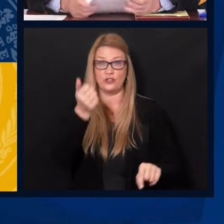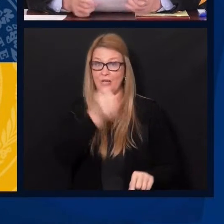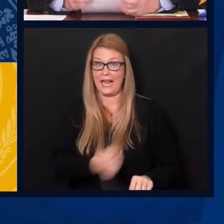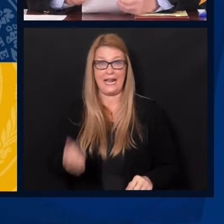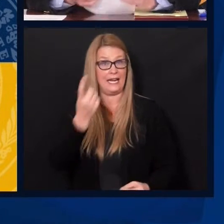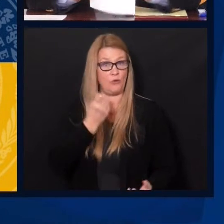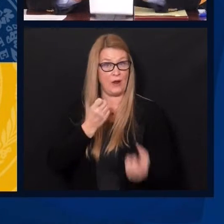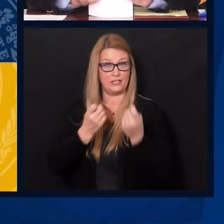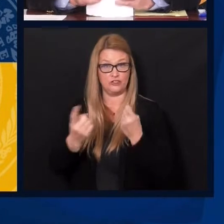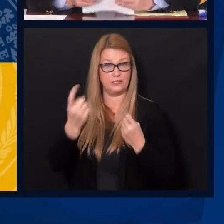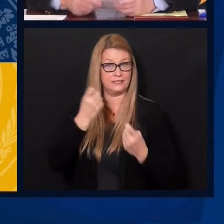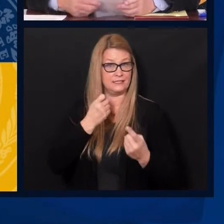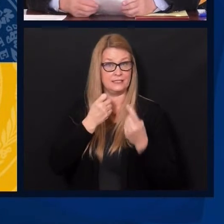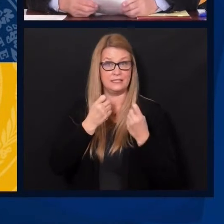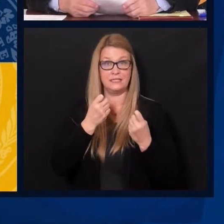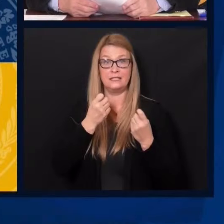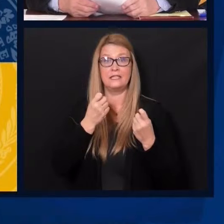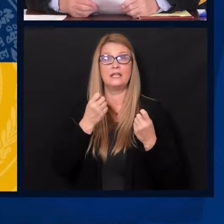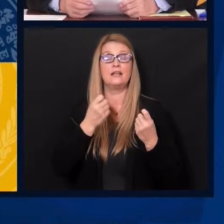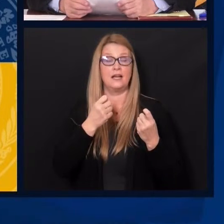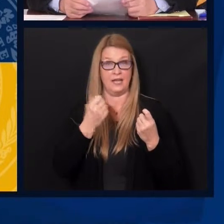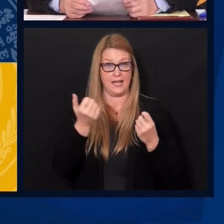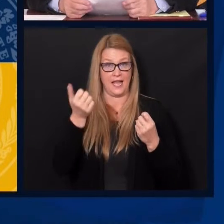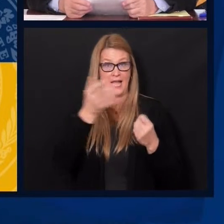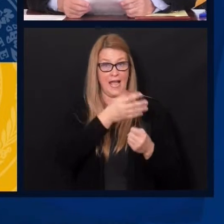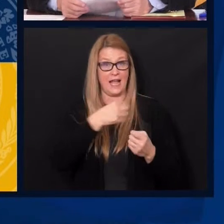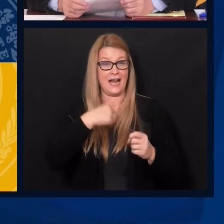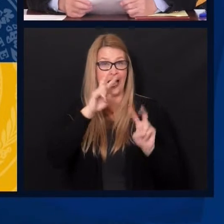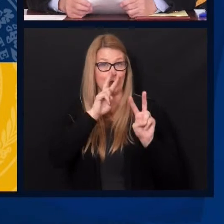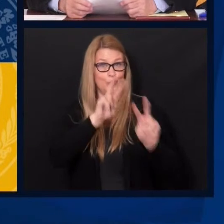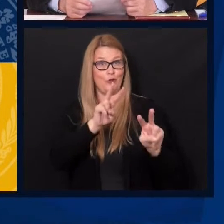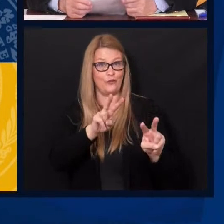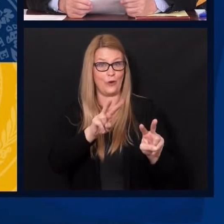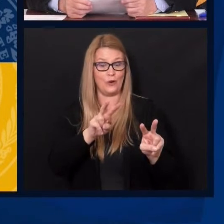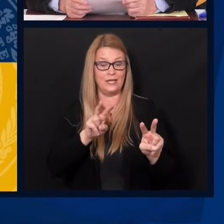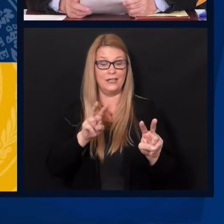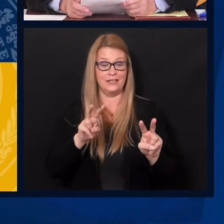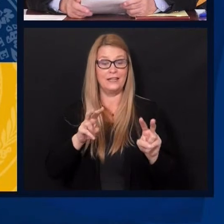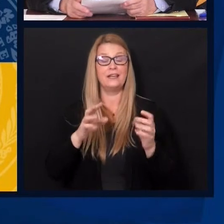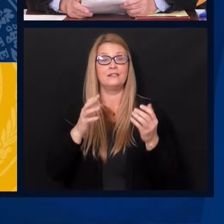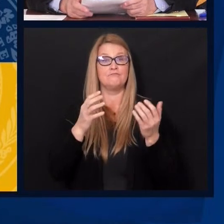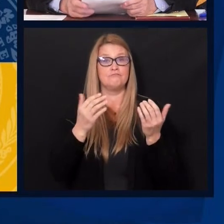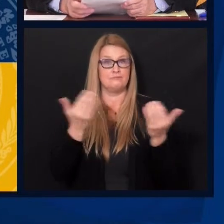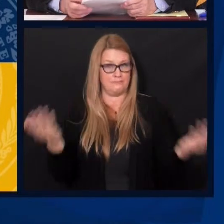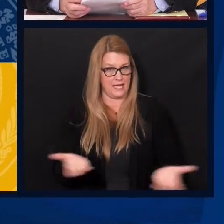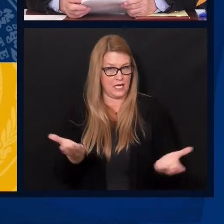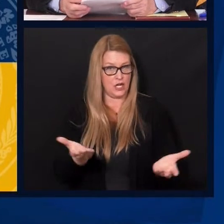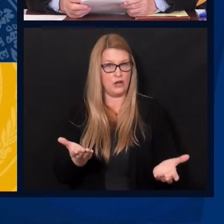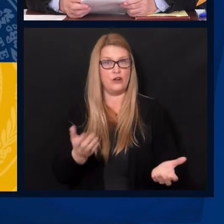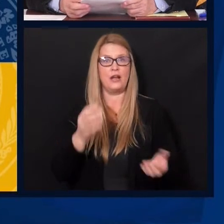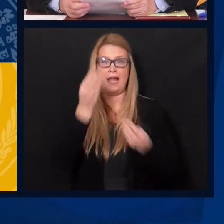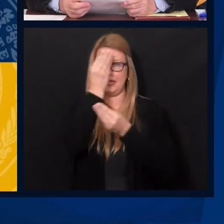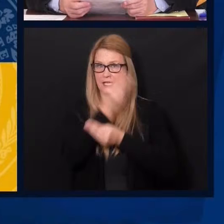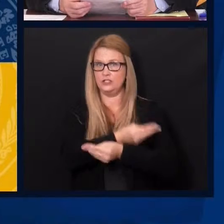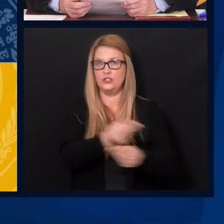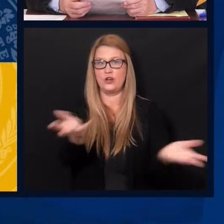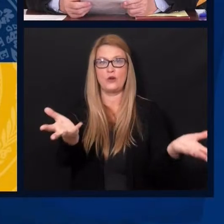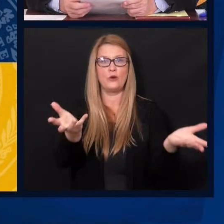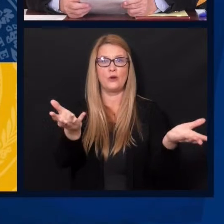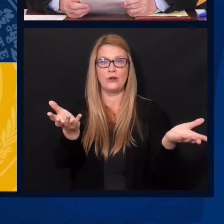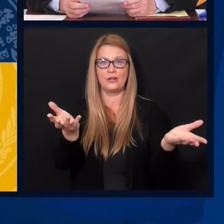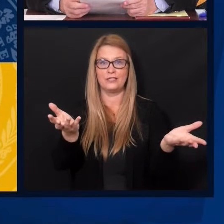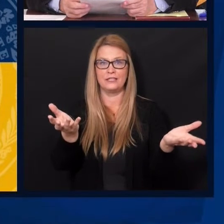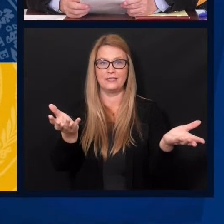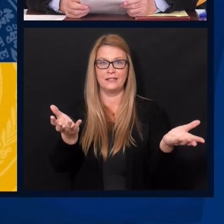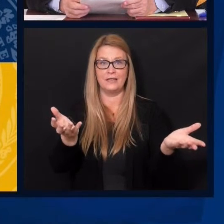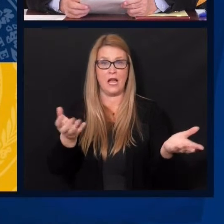and you're able to ask, and I look forward to being with you, and I will tell you every single thing I know. Not to